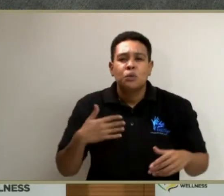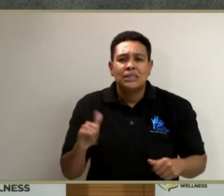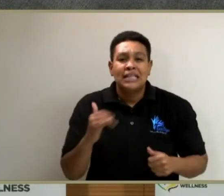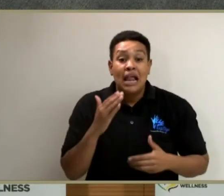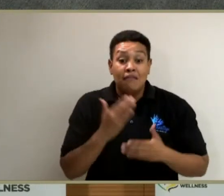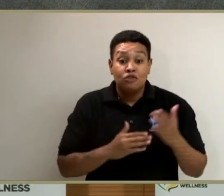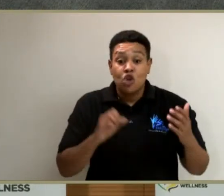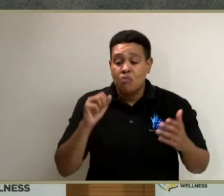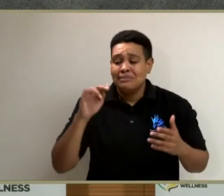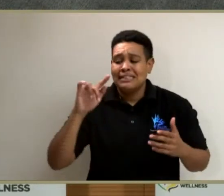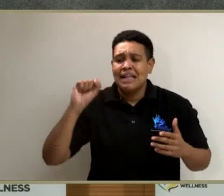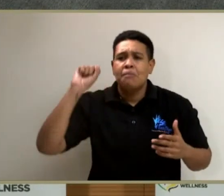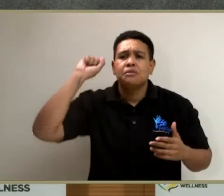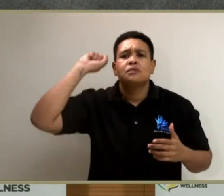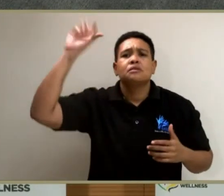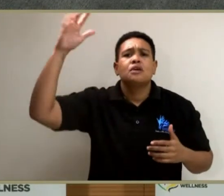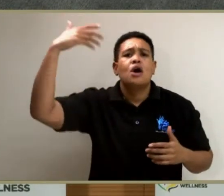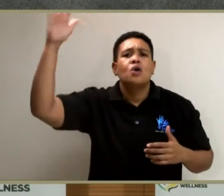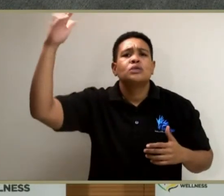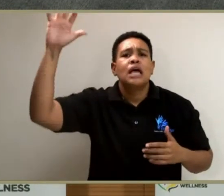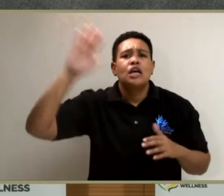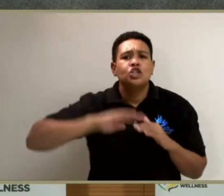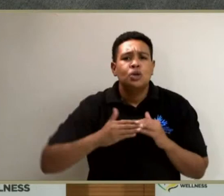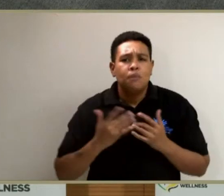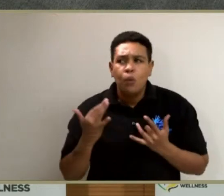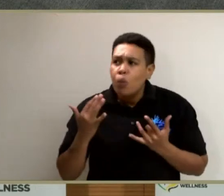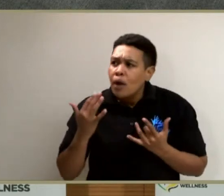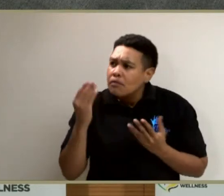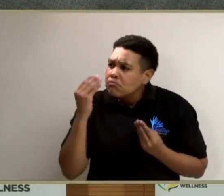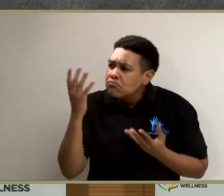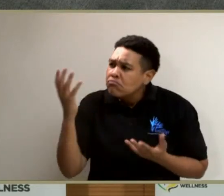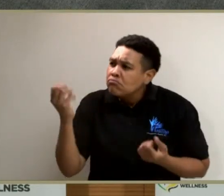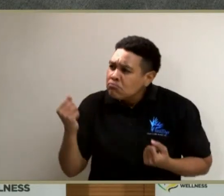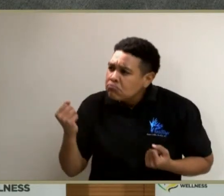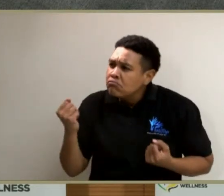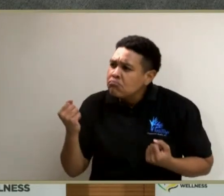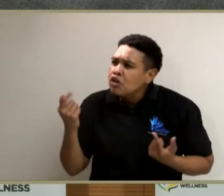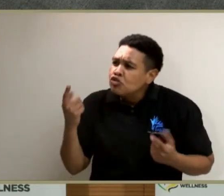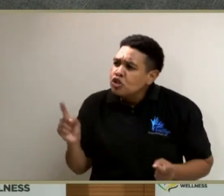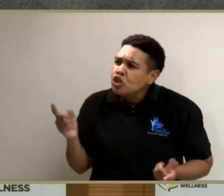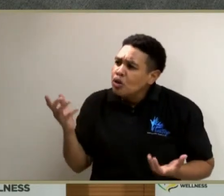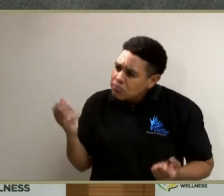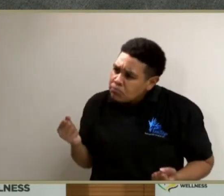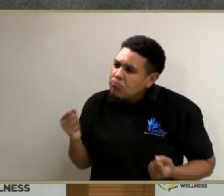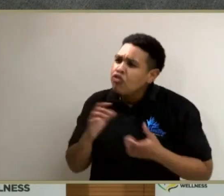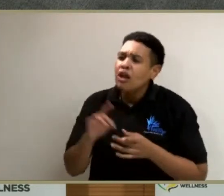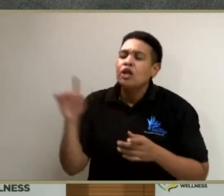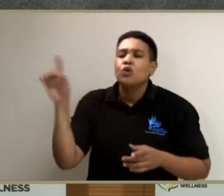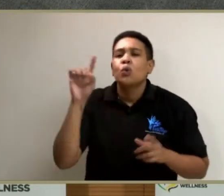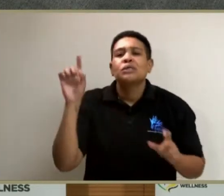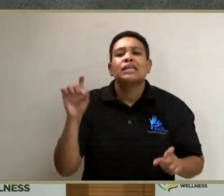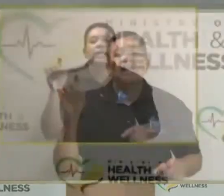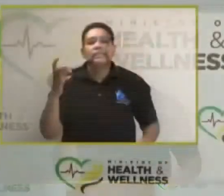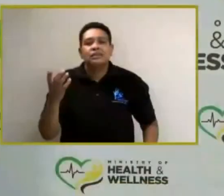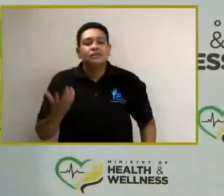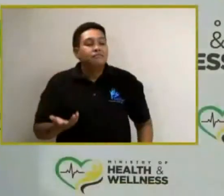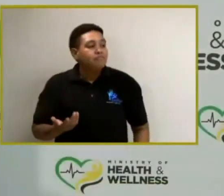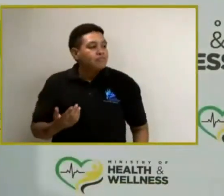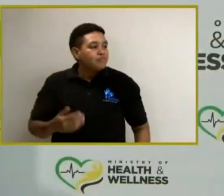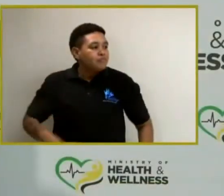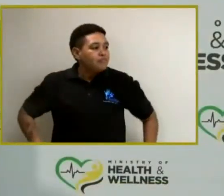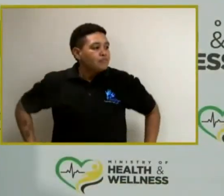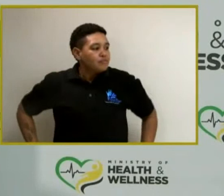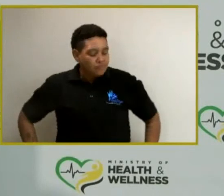of Jamaica, and we'll await the arrival of those samples or the results of the testing around those samples. I want to do a